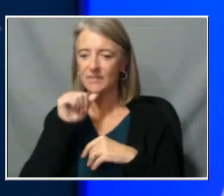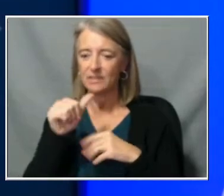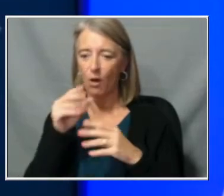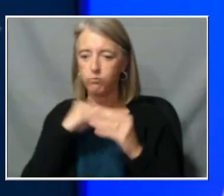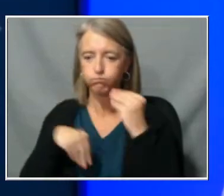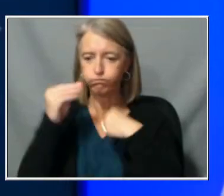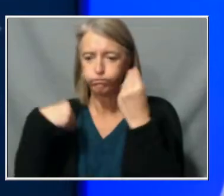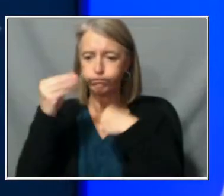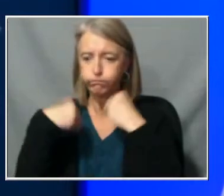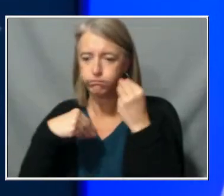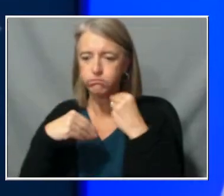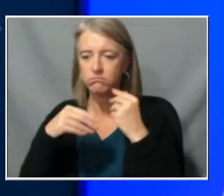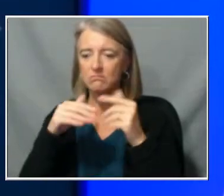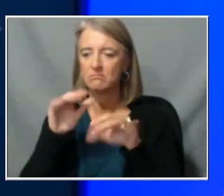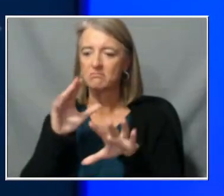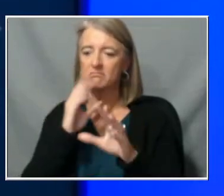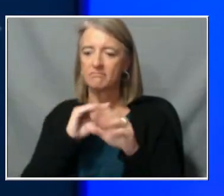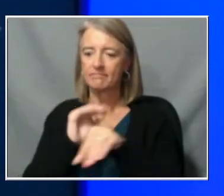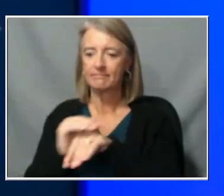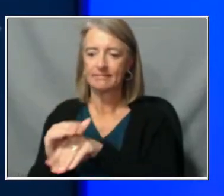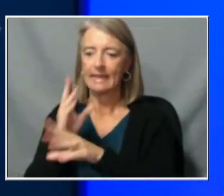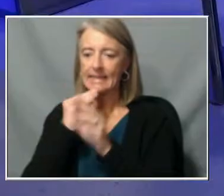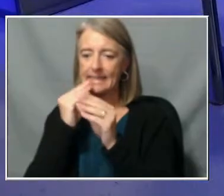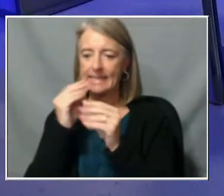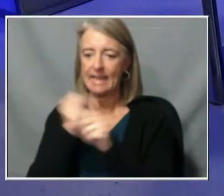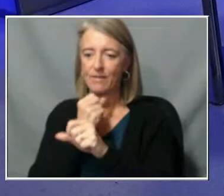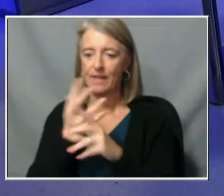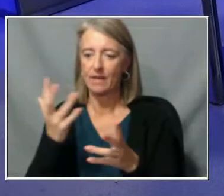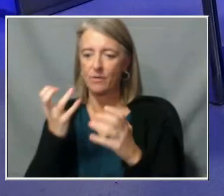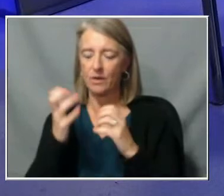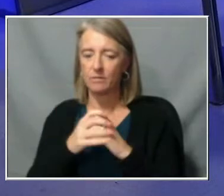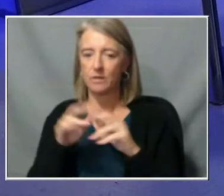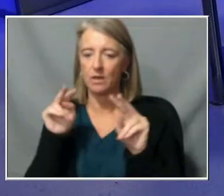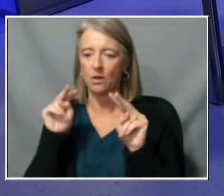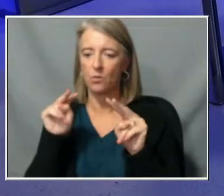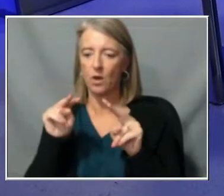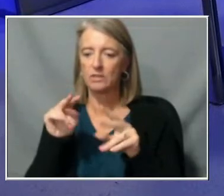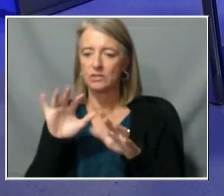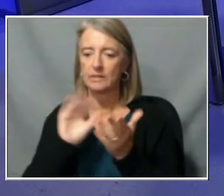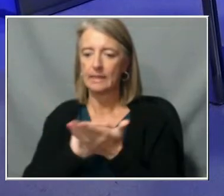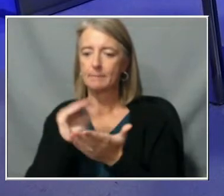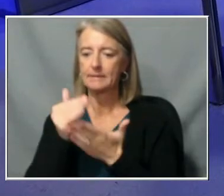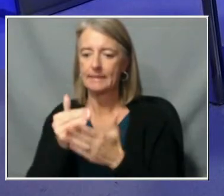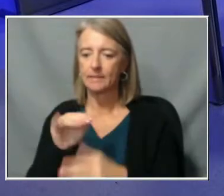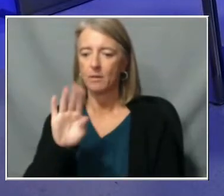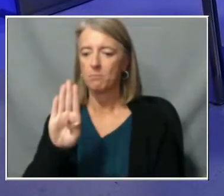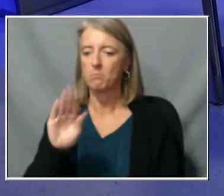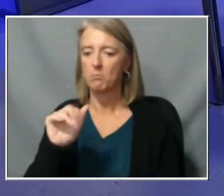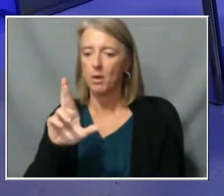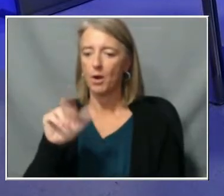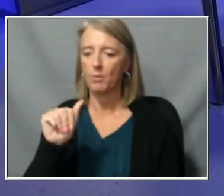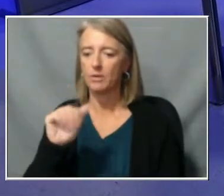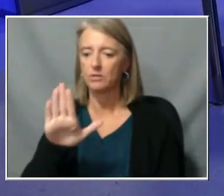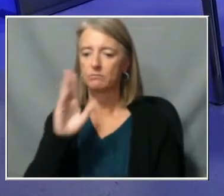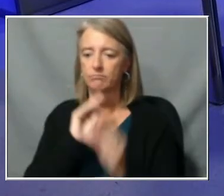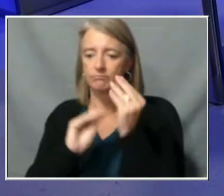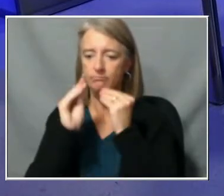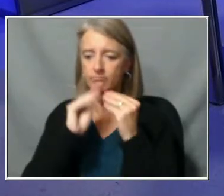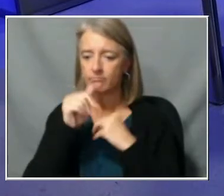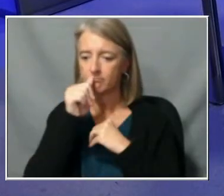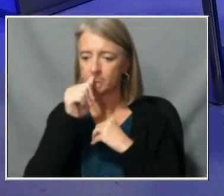guess, and then I eat anything and everything I want. But watch your intake. Yeah. Barbara, what are your dieting secrets at this